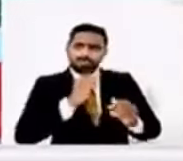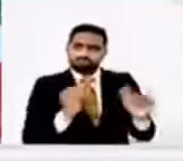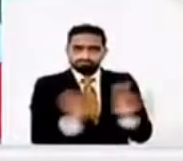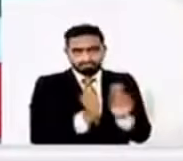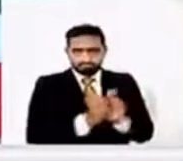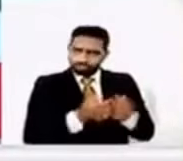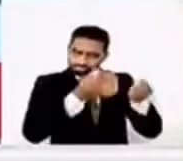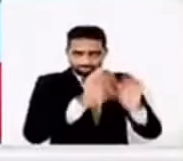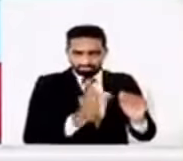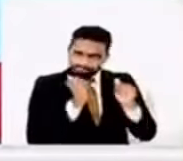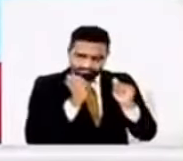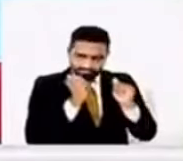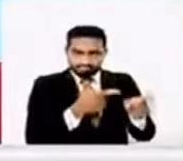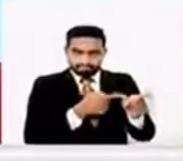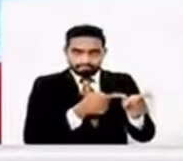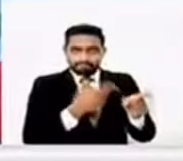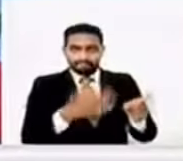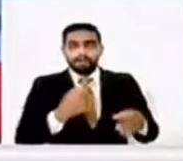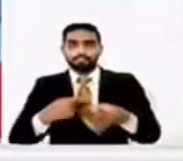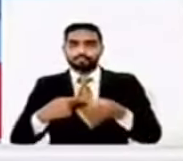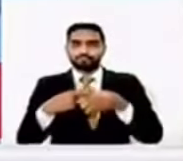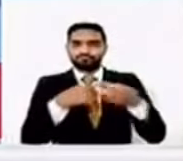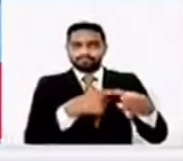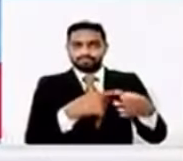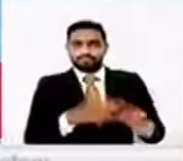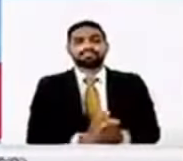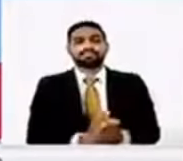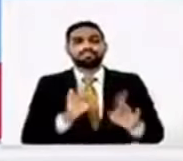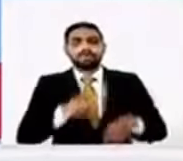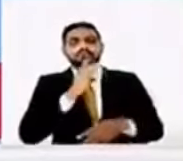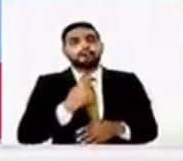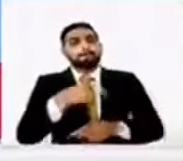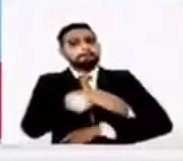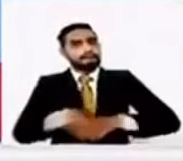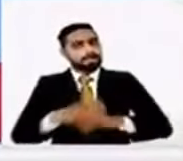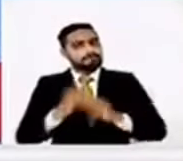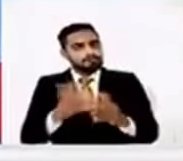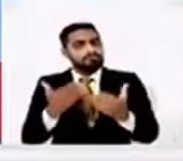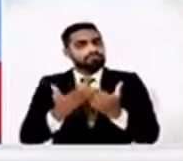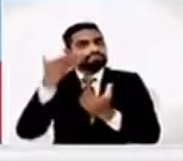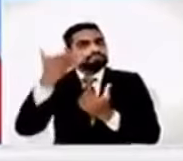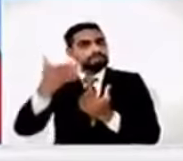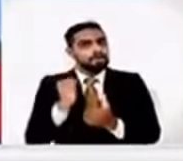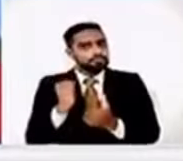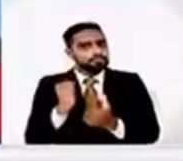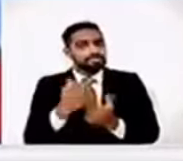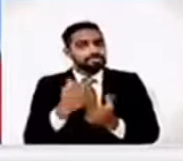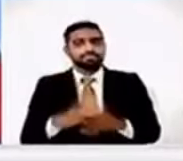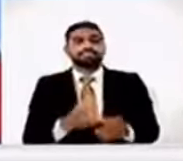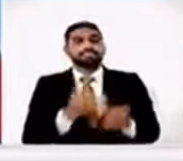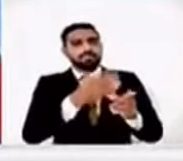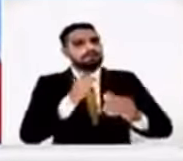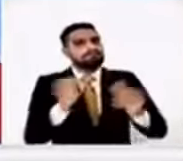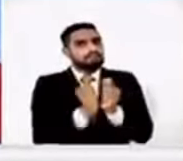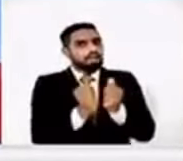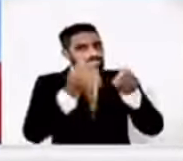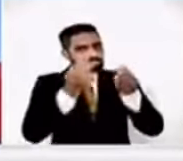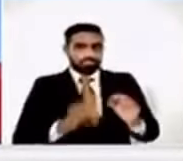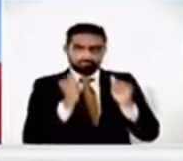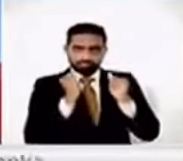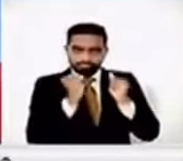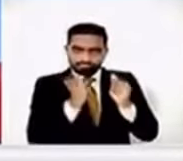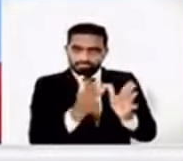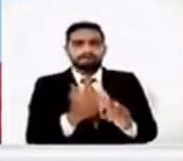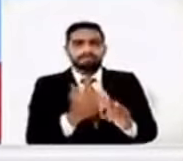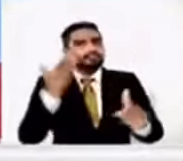know, making enough plans, and are they having solid work plans to get maximum out of